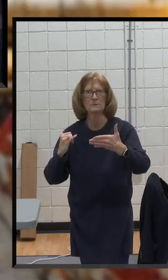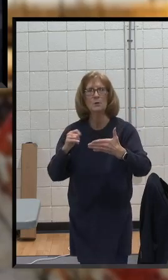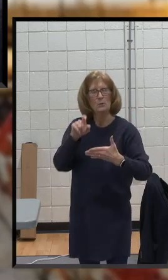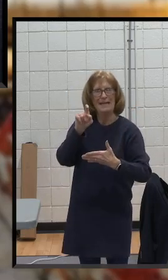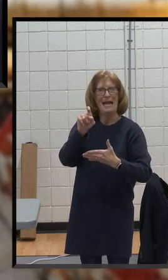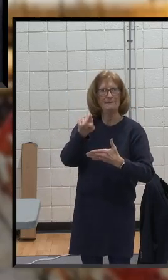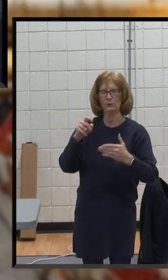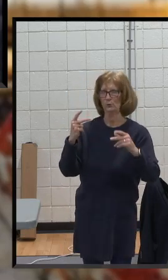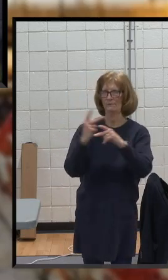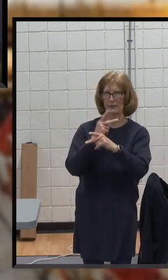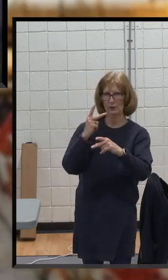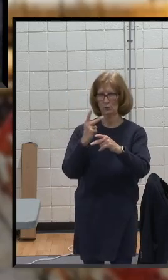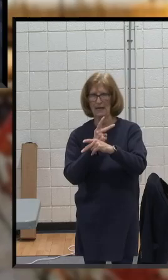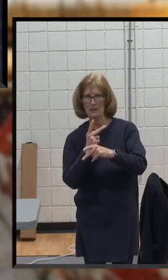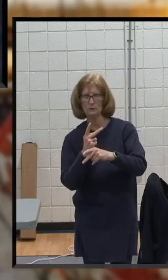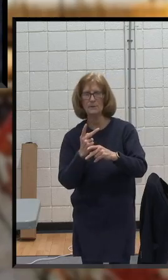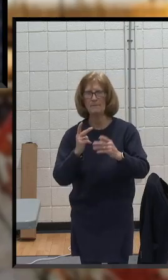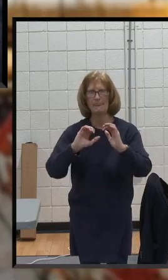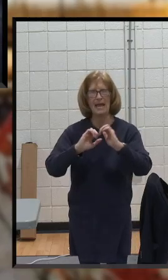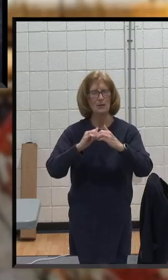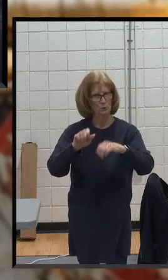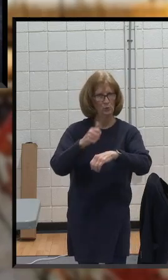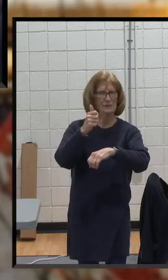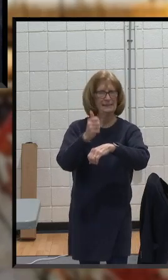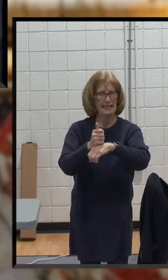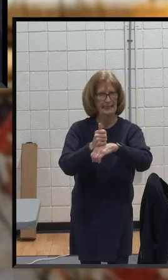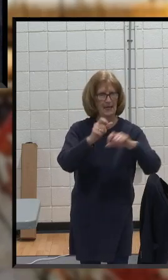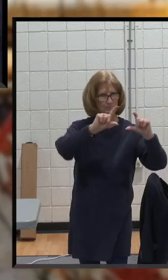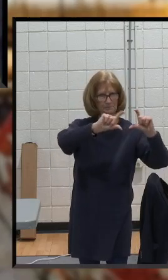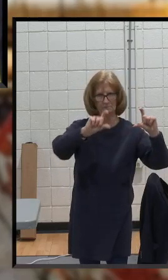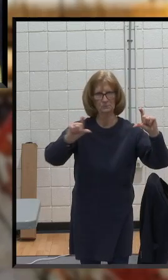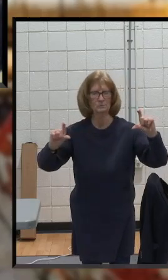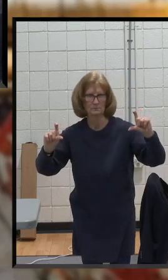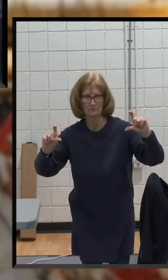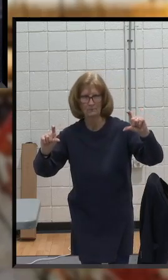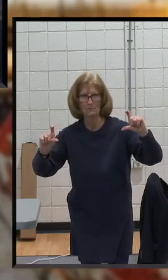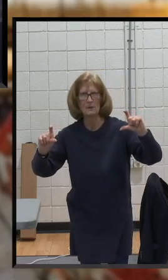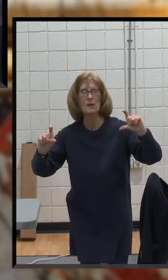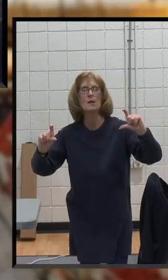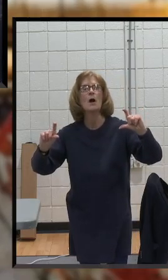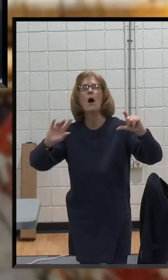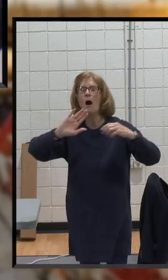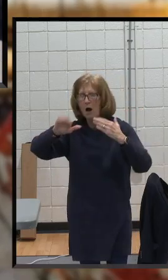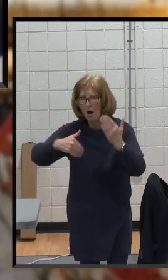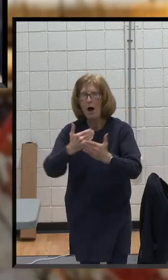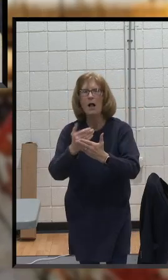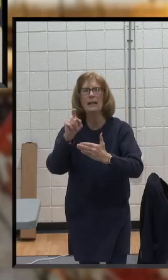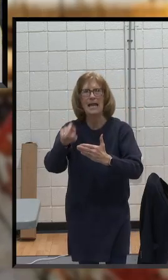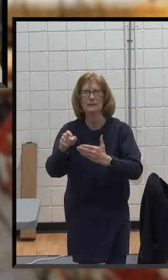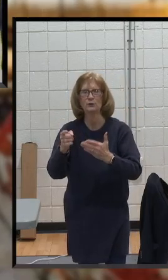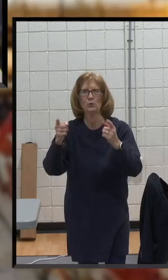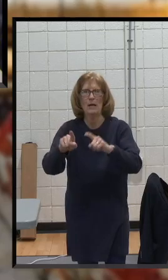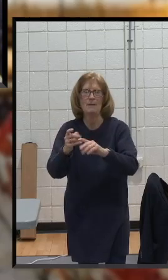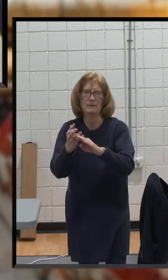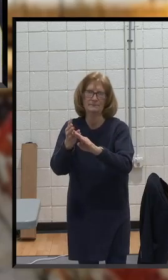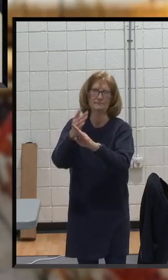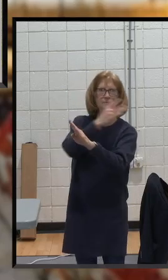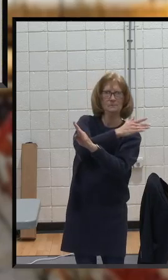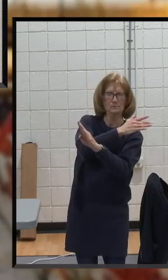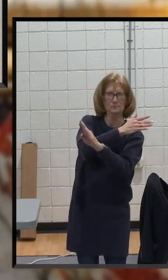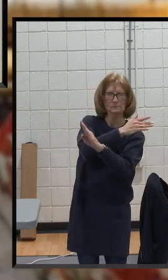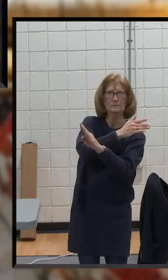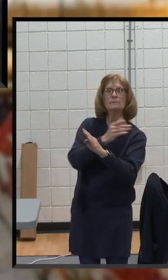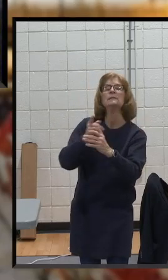modeled. And so there's a remarkable amount of work that's being done between now and when construction